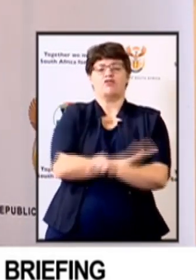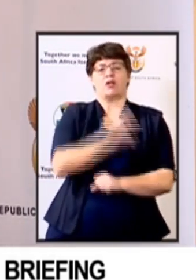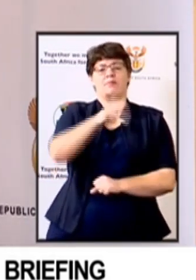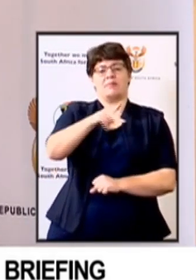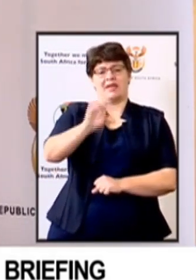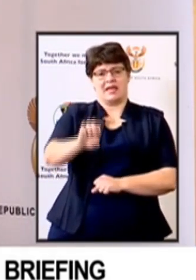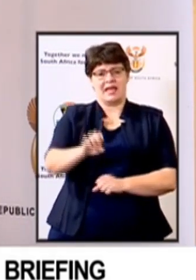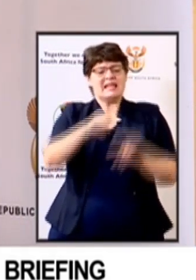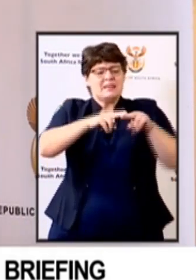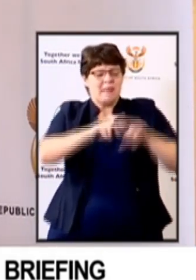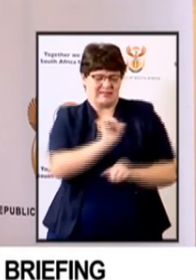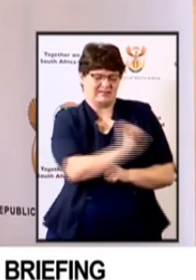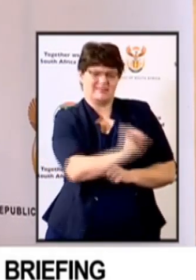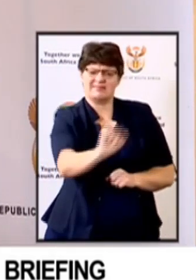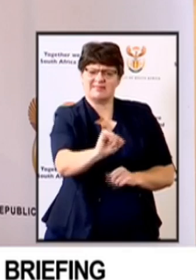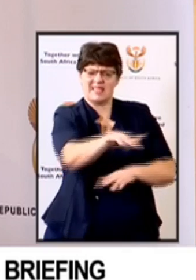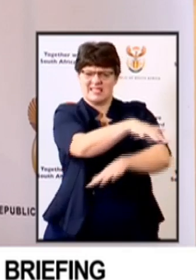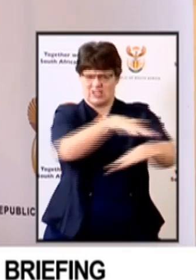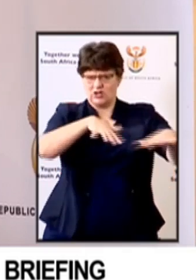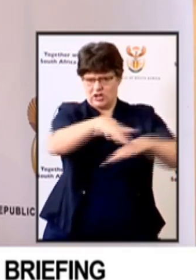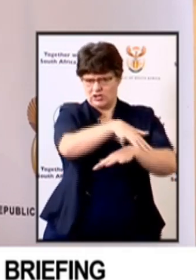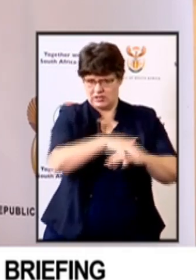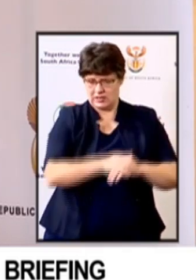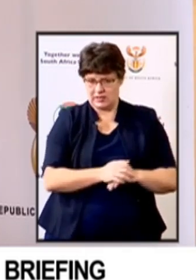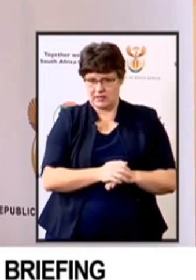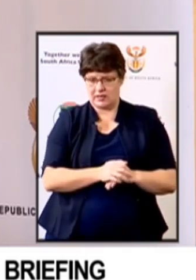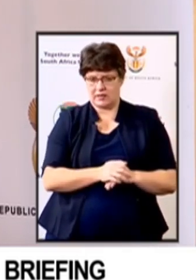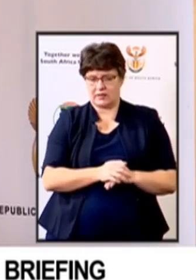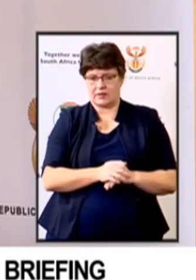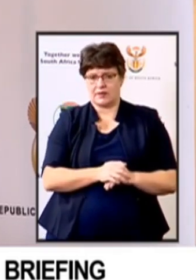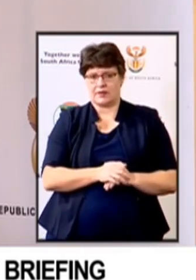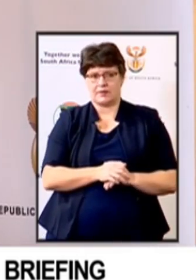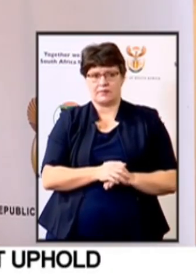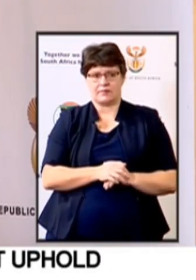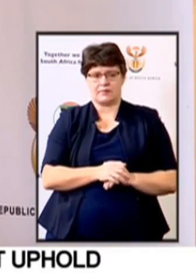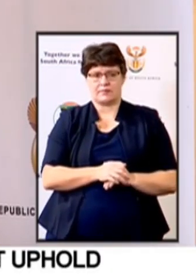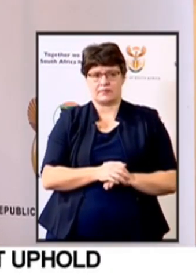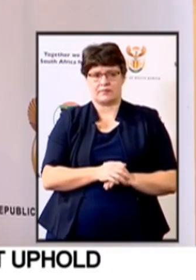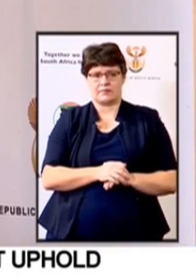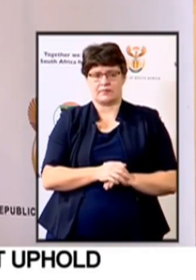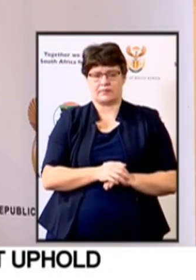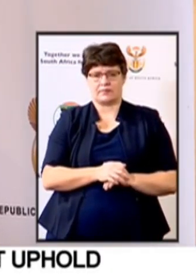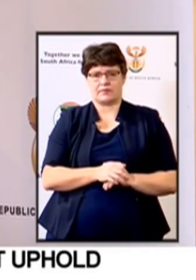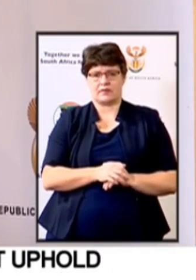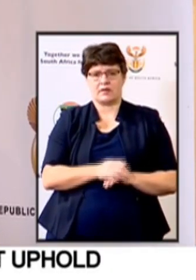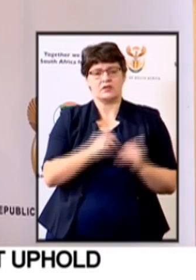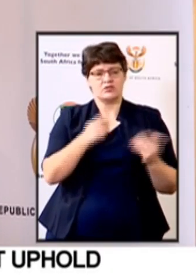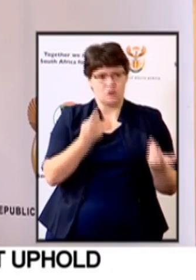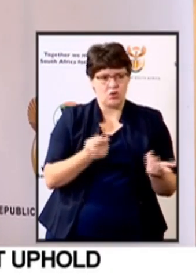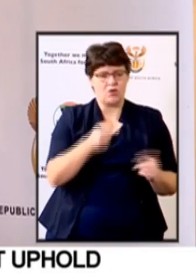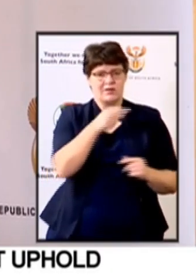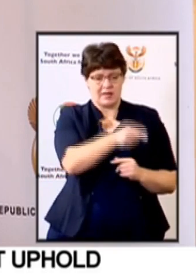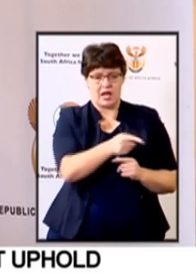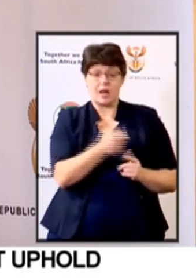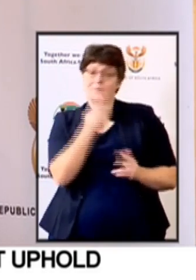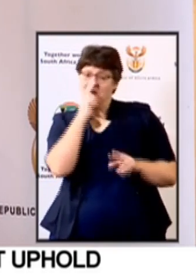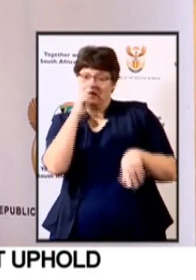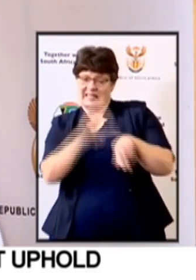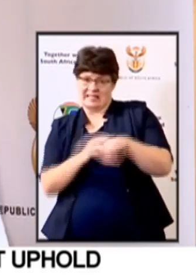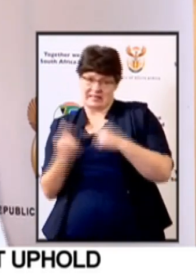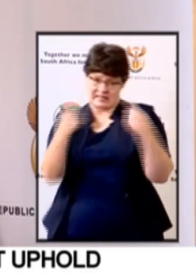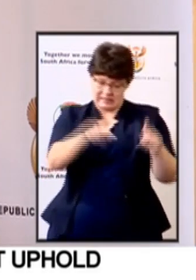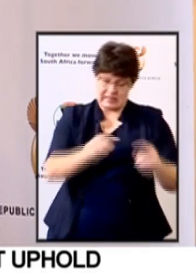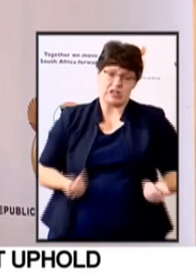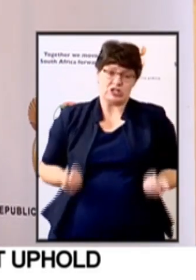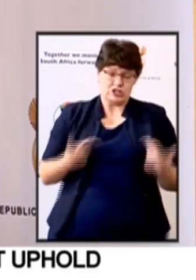different circumstances where frontline health workers are working and are called upon to deliver